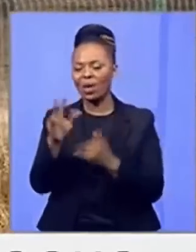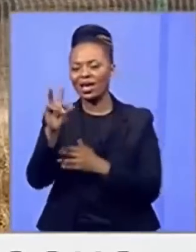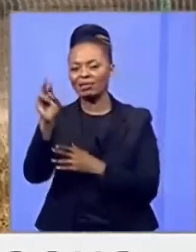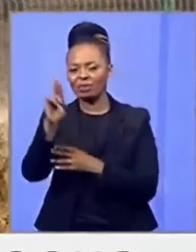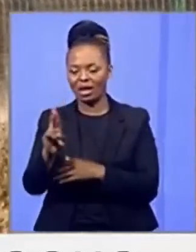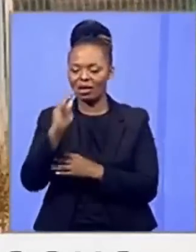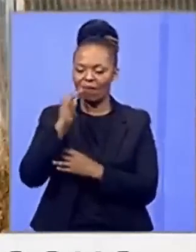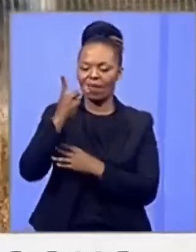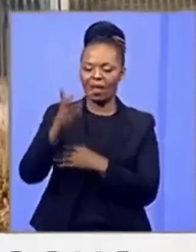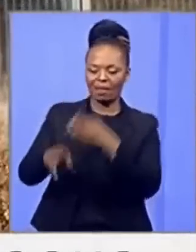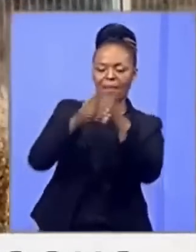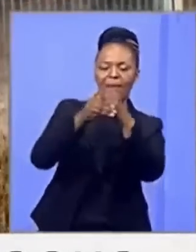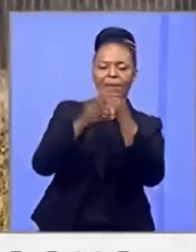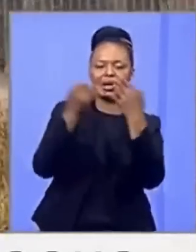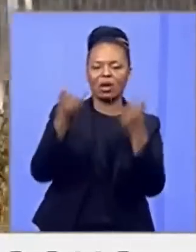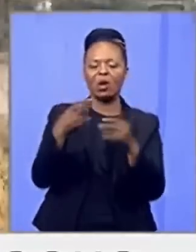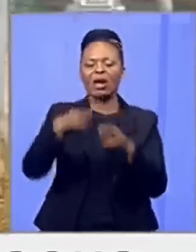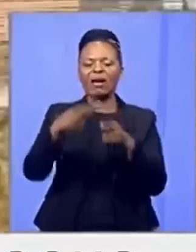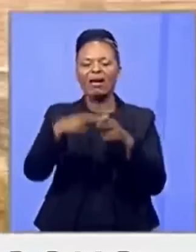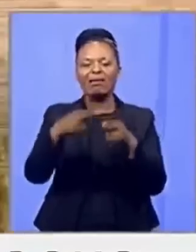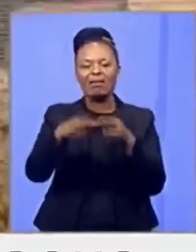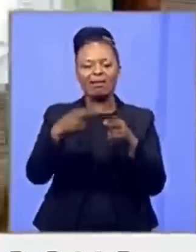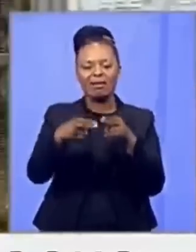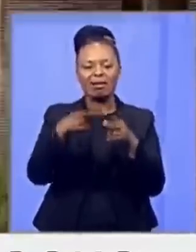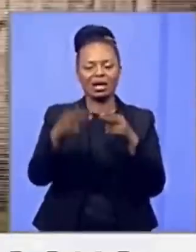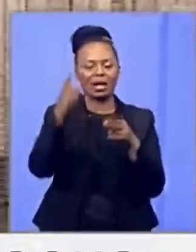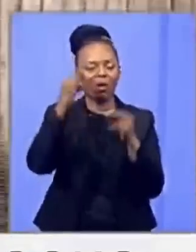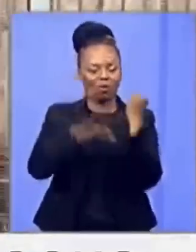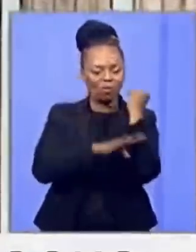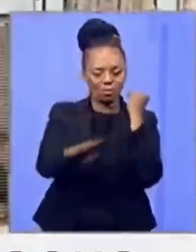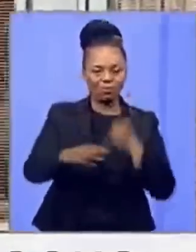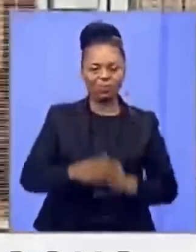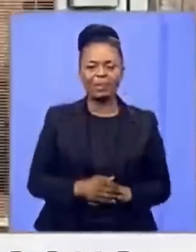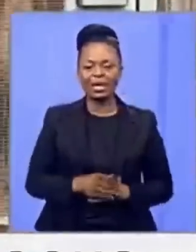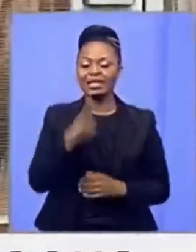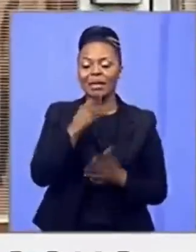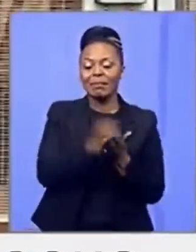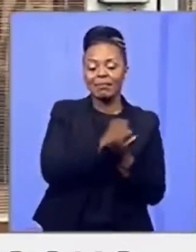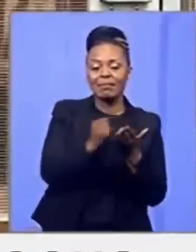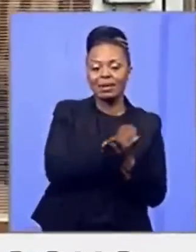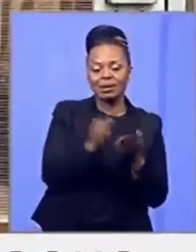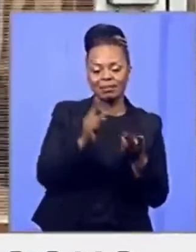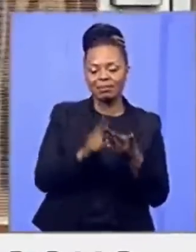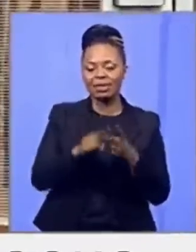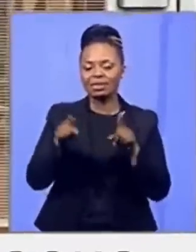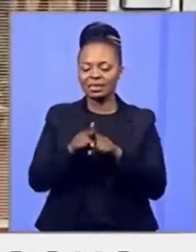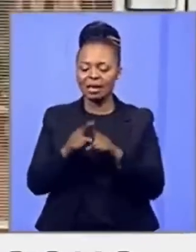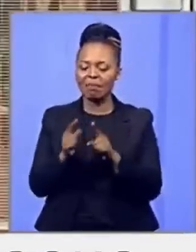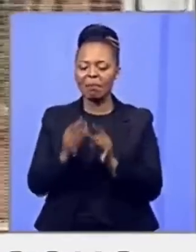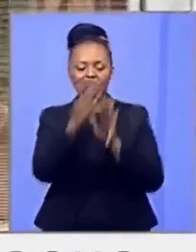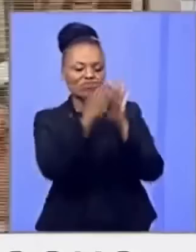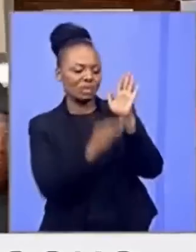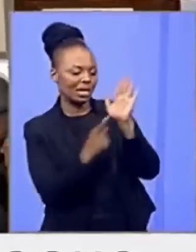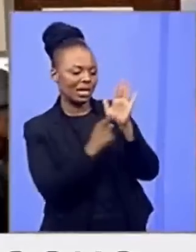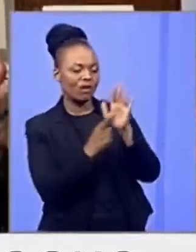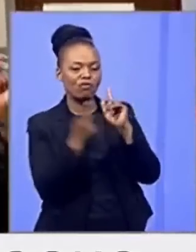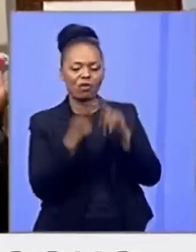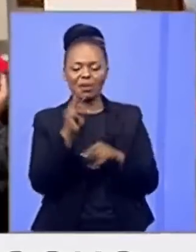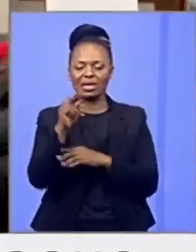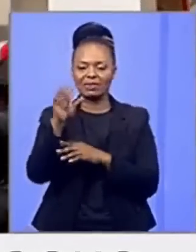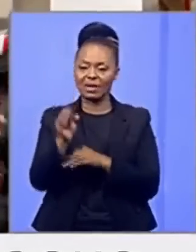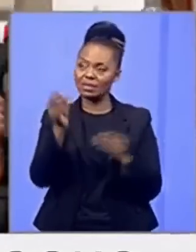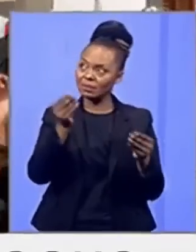ya Waterberg e re lenaneo la baithuti bao ba ingwadišitšego le yona gape le go holega go tšwa go NSFAS le rometše go setheo se sa